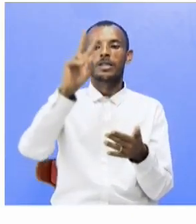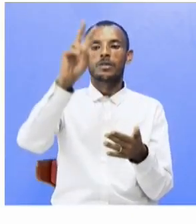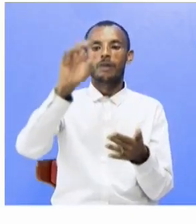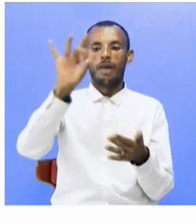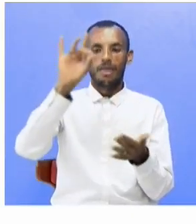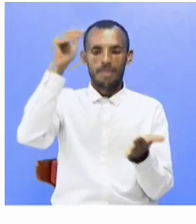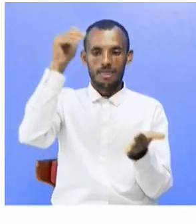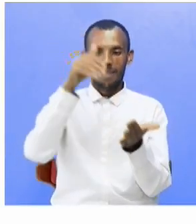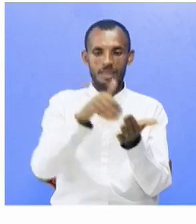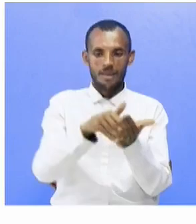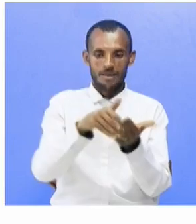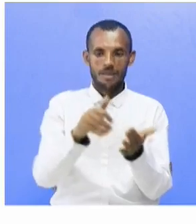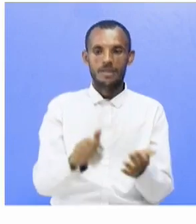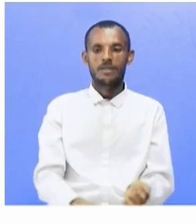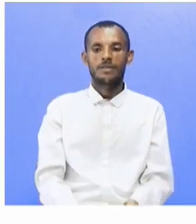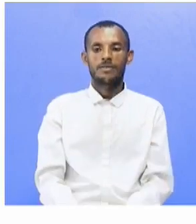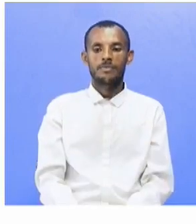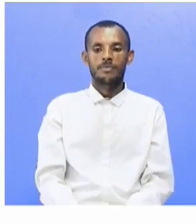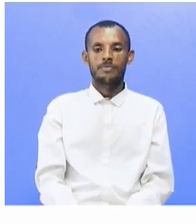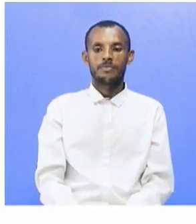28,000.